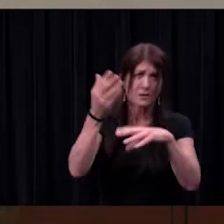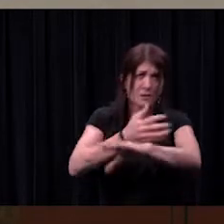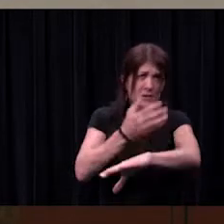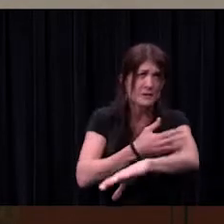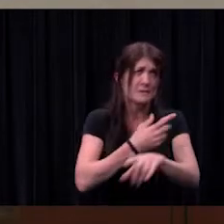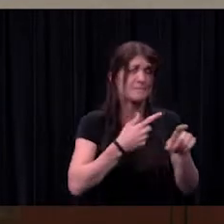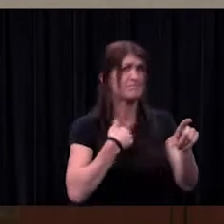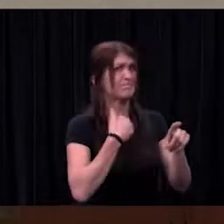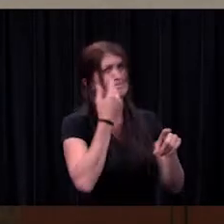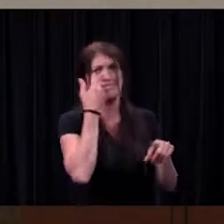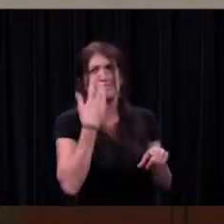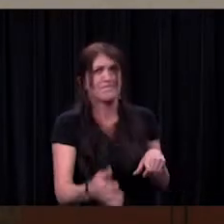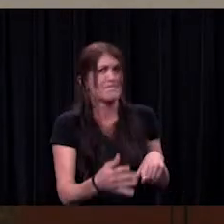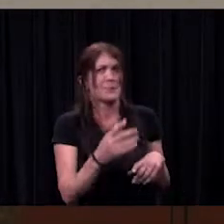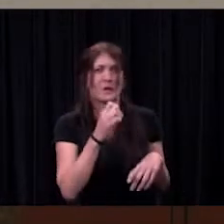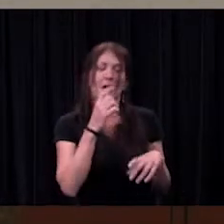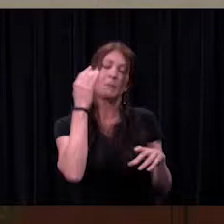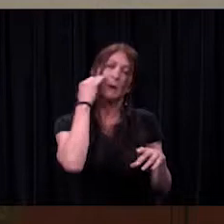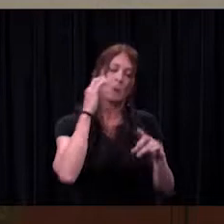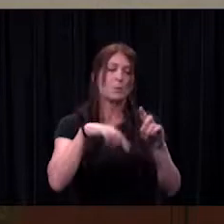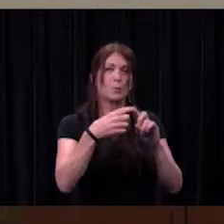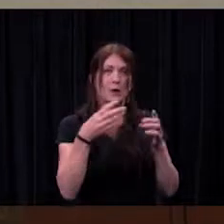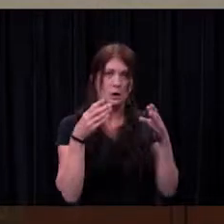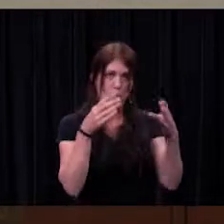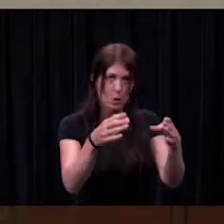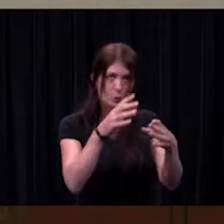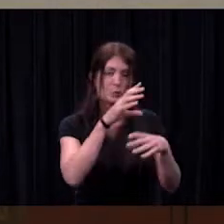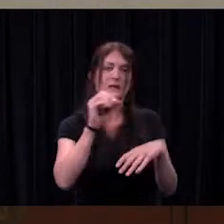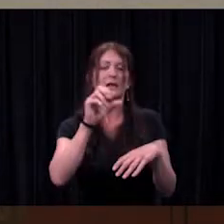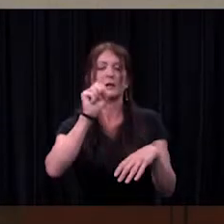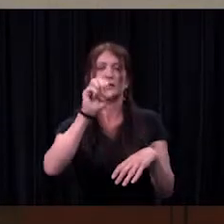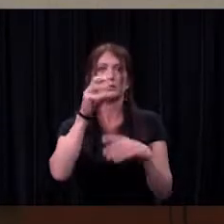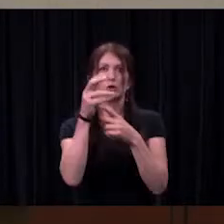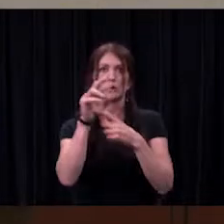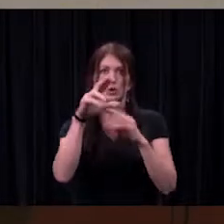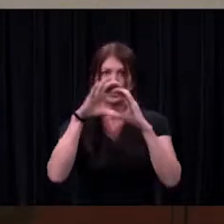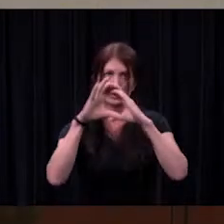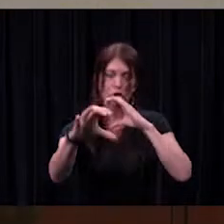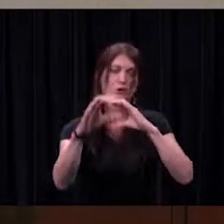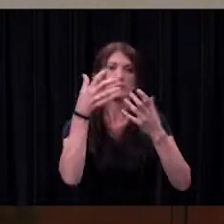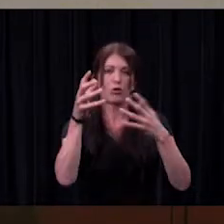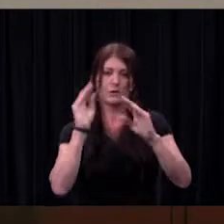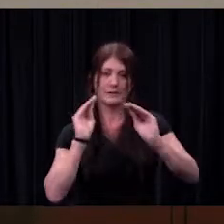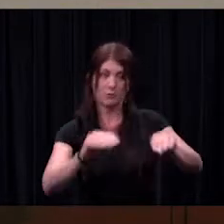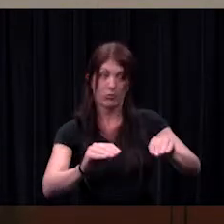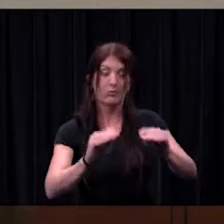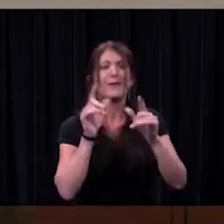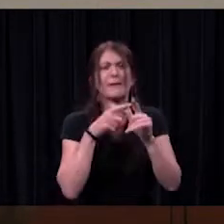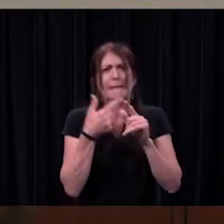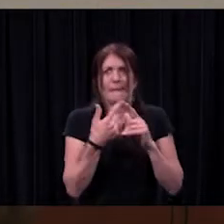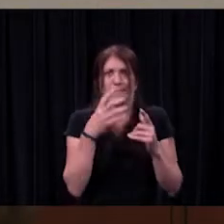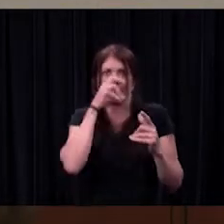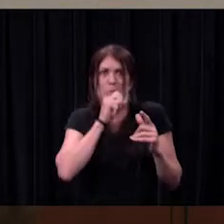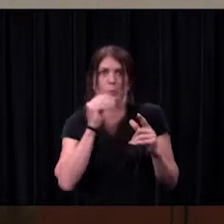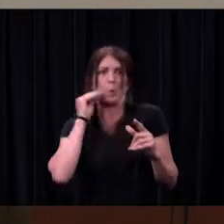the roads and sewers are in, the homes and townhomes go up pretty quickly after that. So I would assume in the near future. So we did want to get in front of it